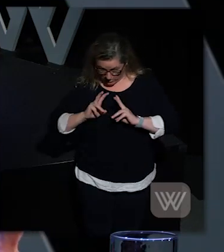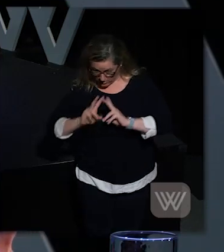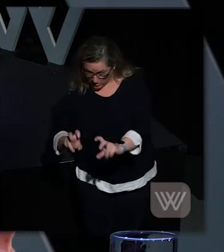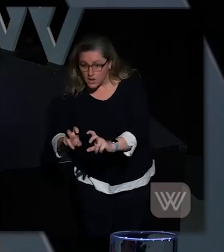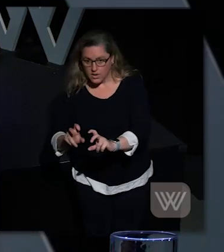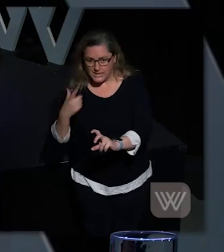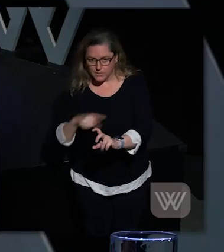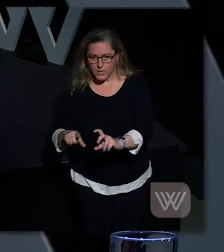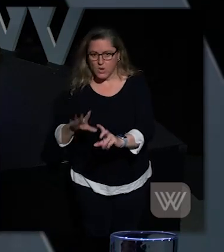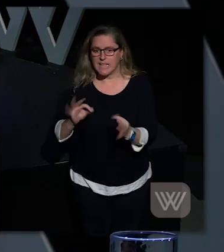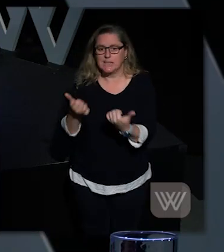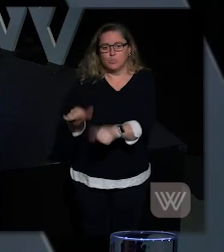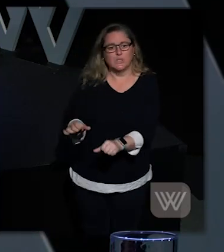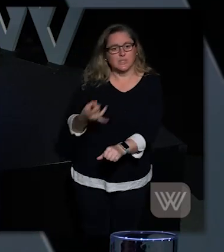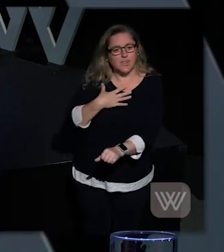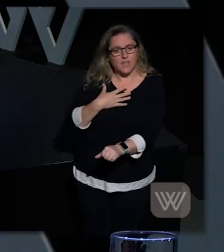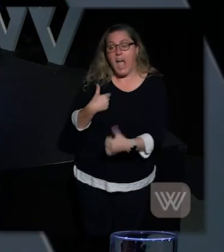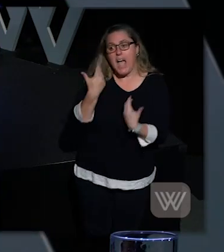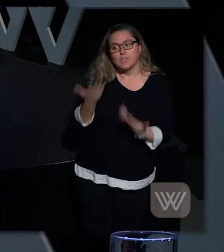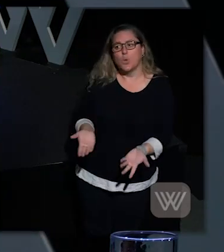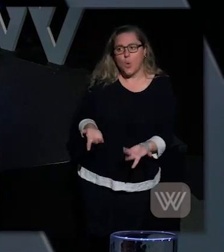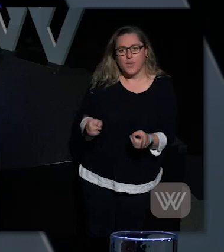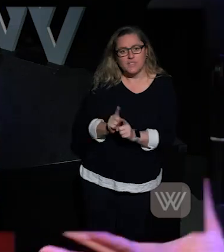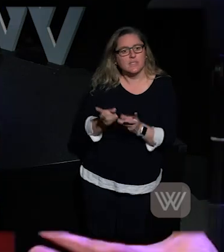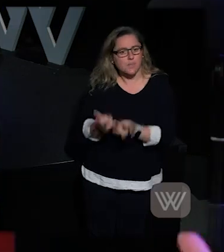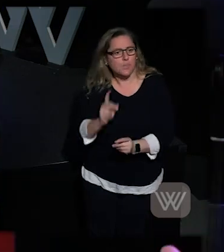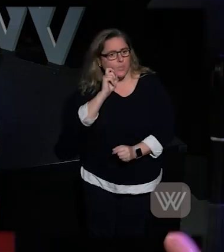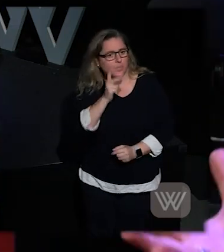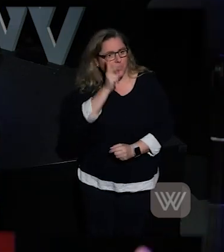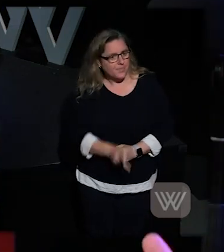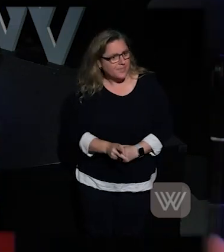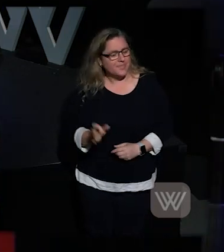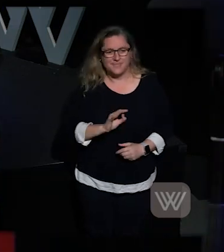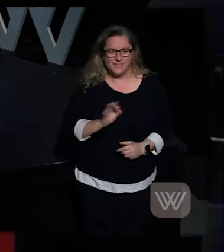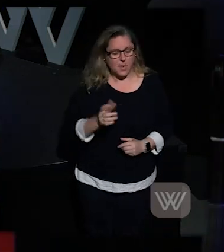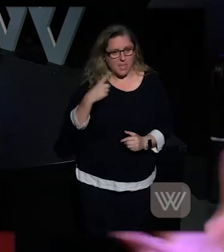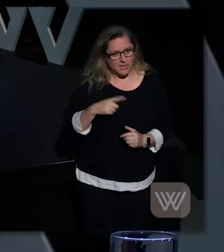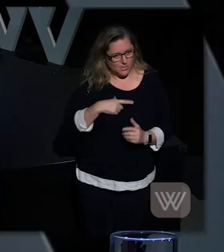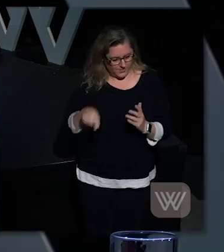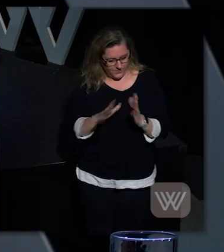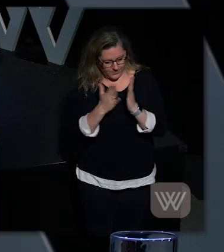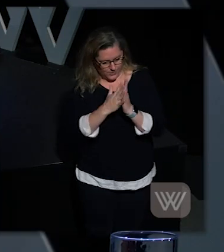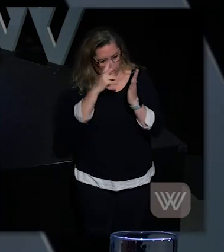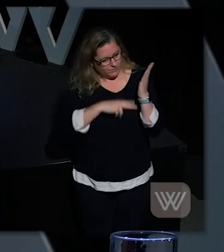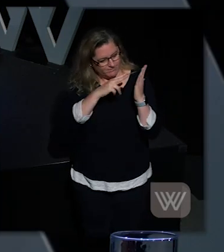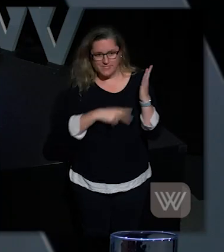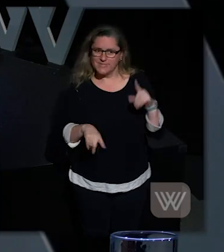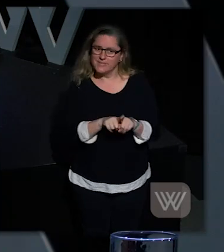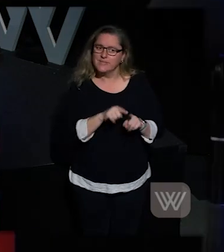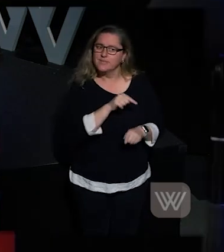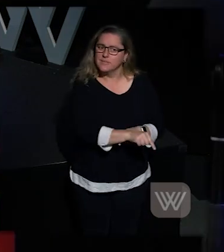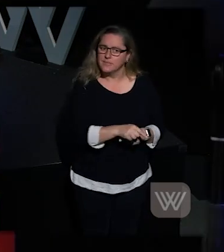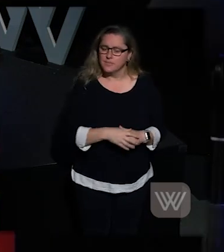of that. So I don't know if I'd do it again in the same way, but that's why the book reads like it does, I guess.